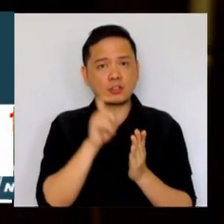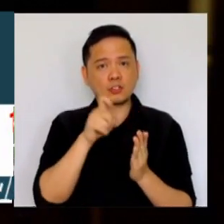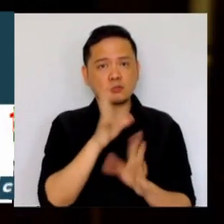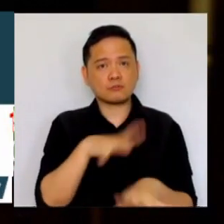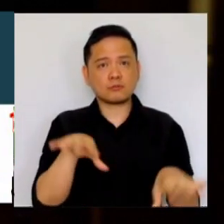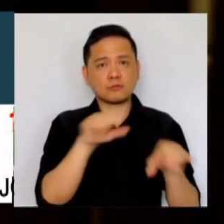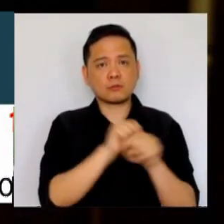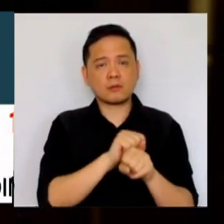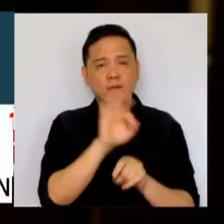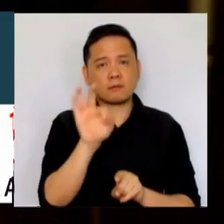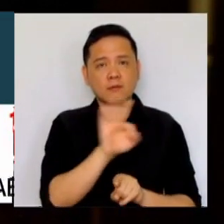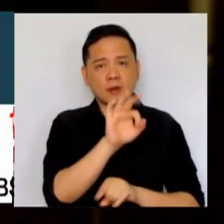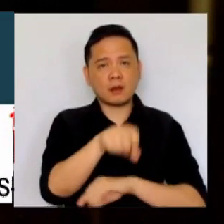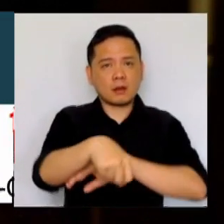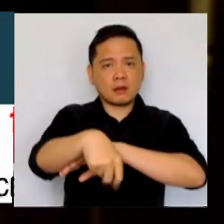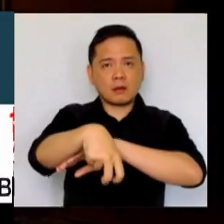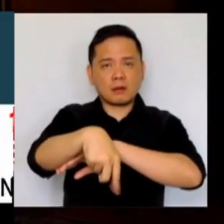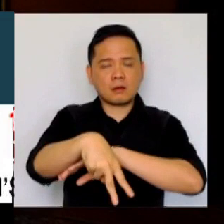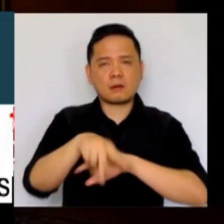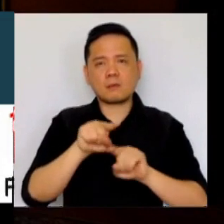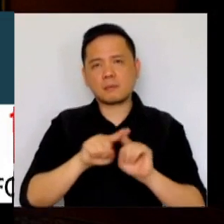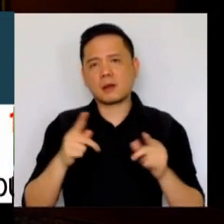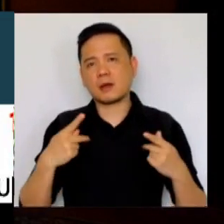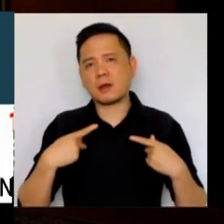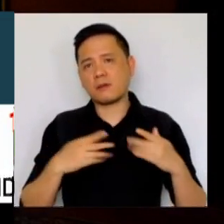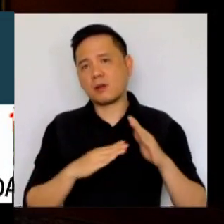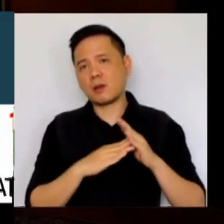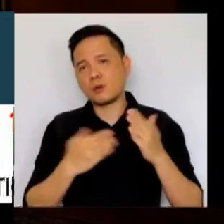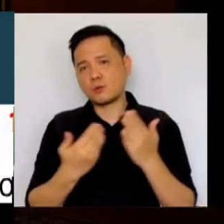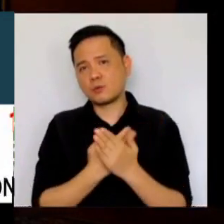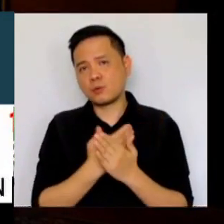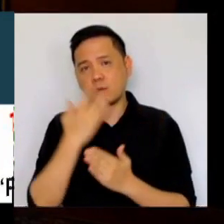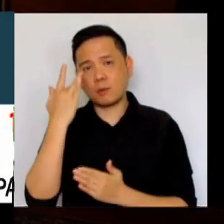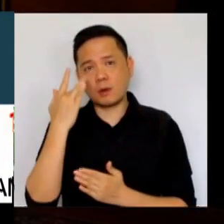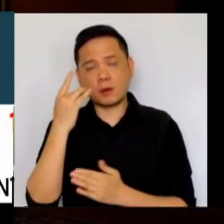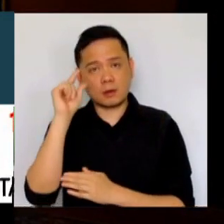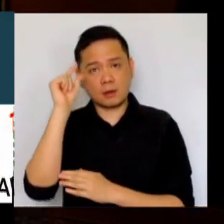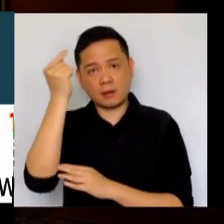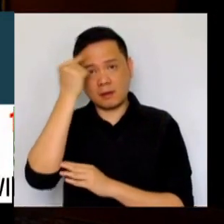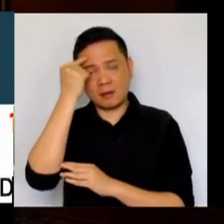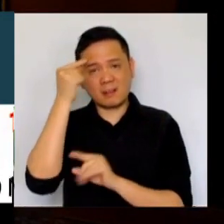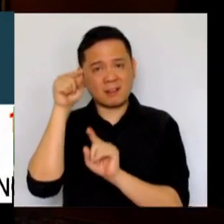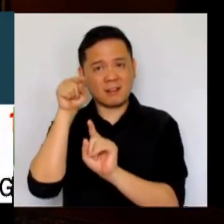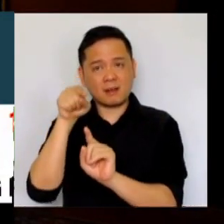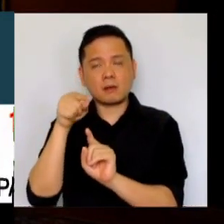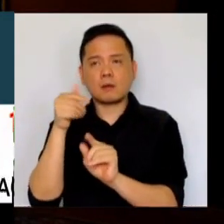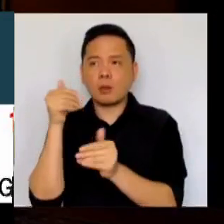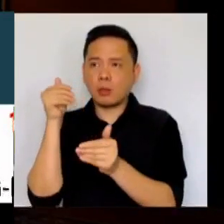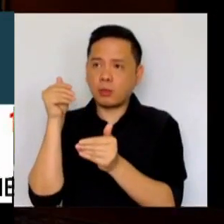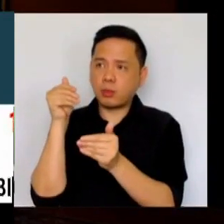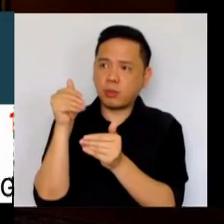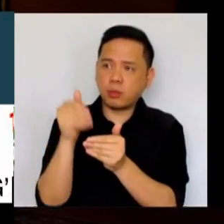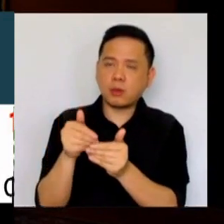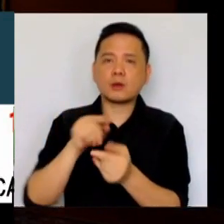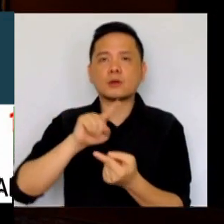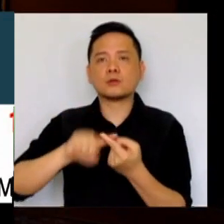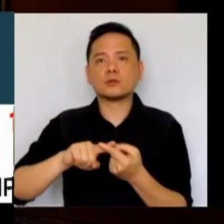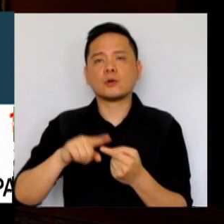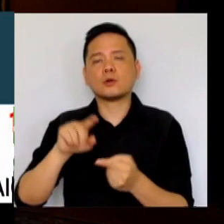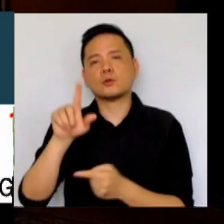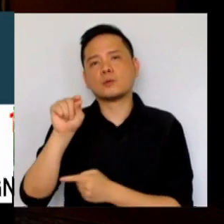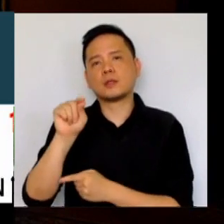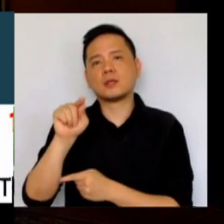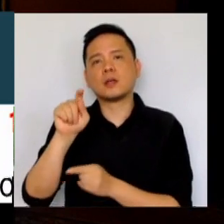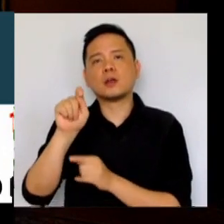another urgent deadline. The federal government is approaching its $28.9 trillion borrowing limit. The Treasury